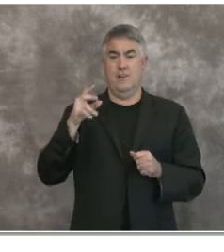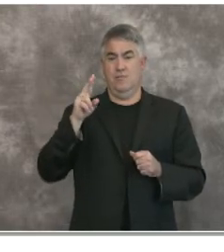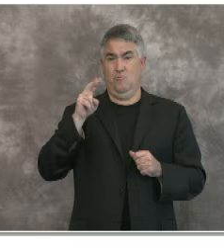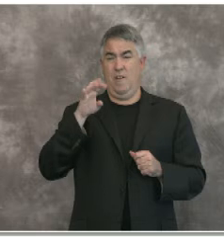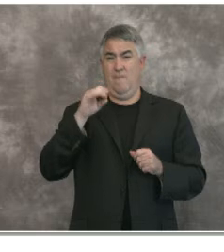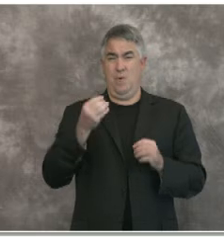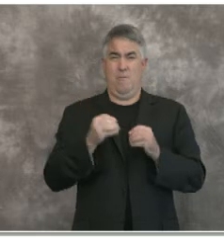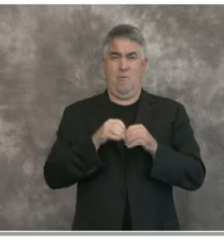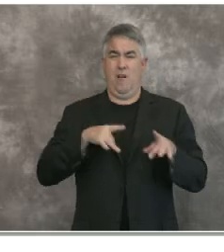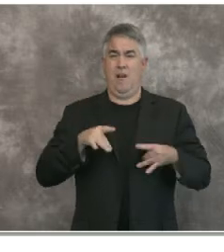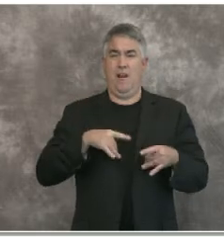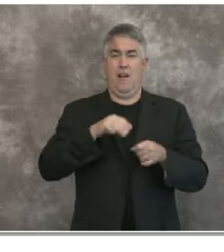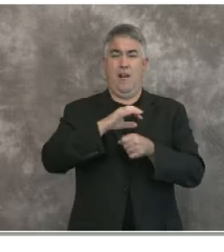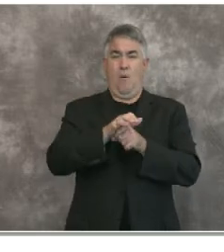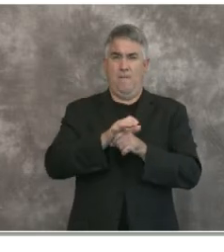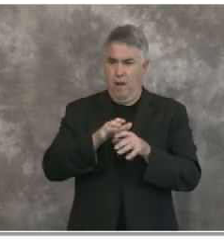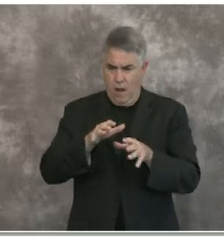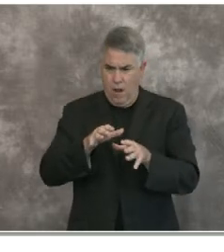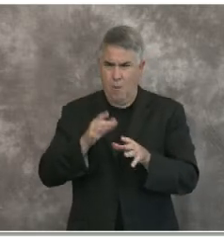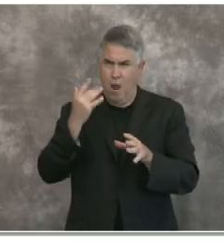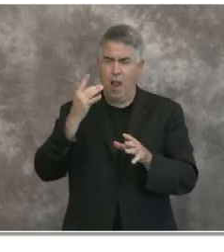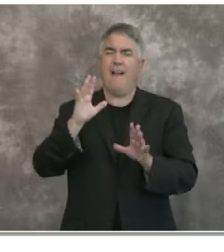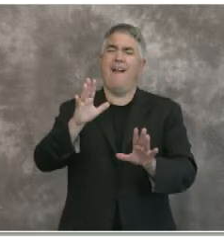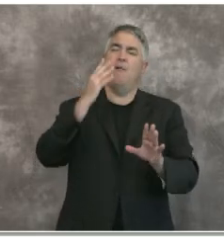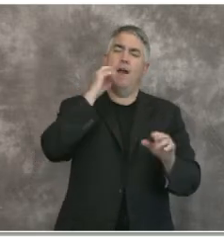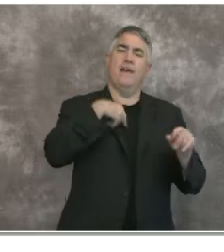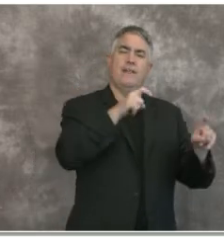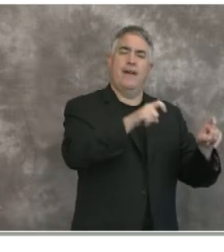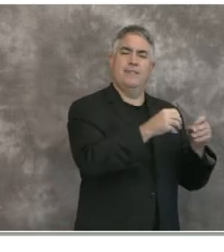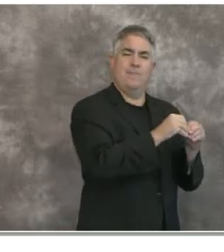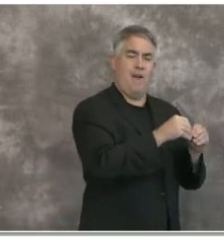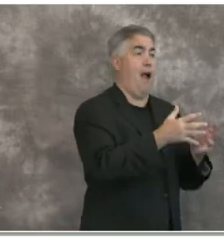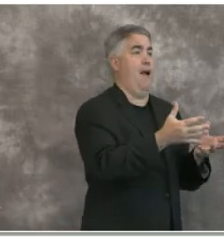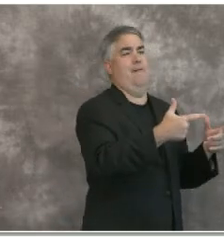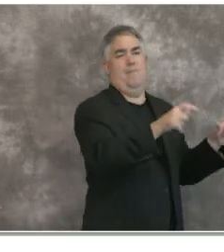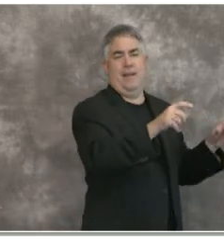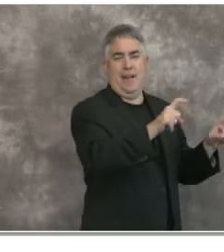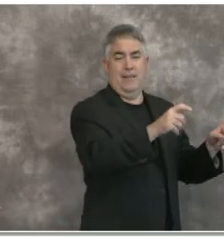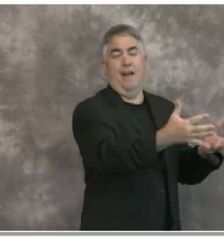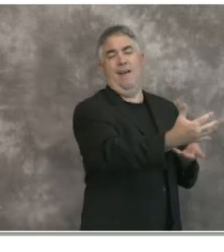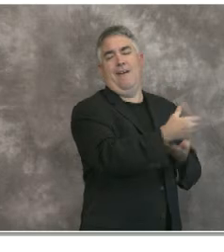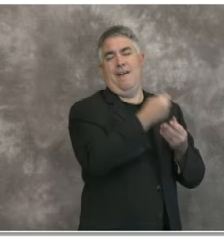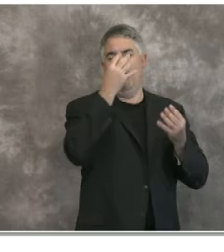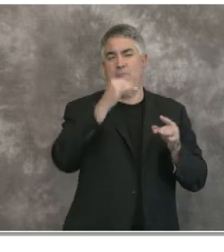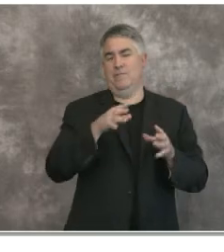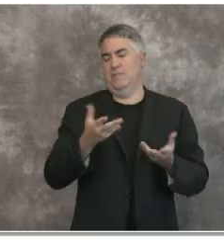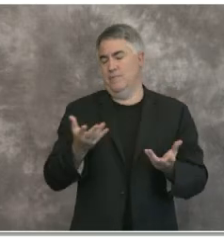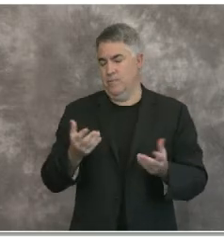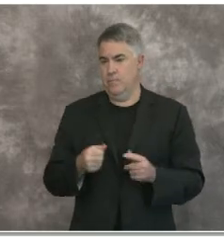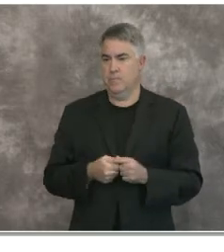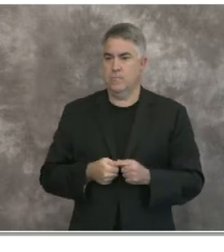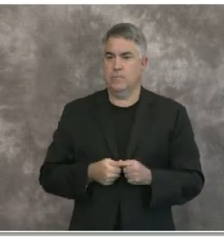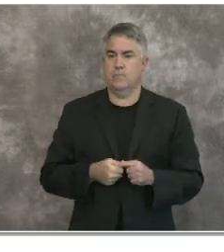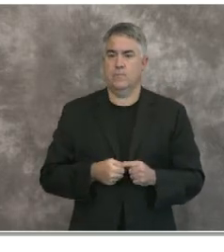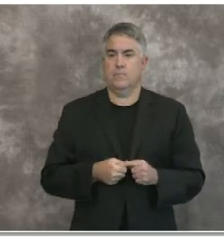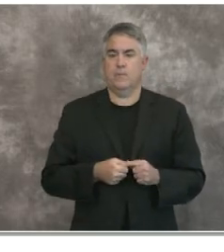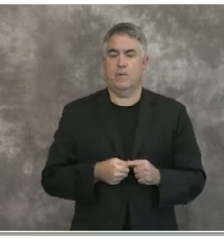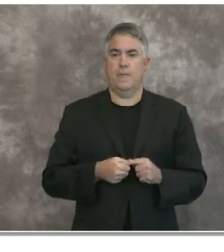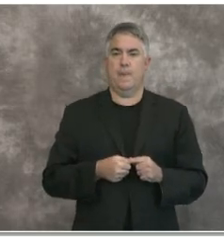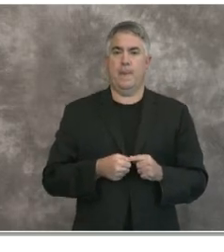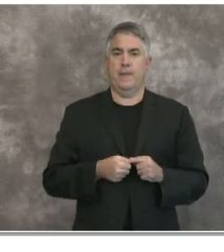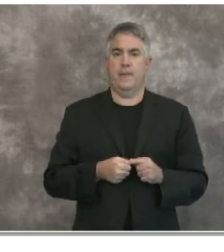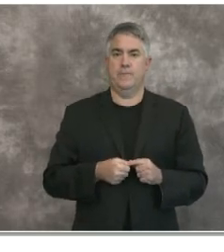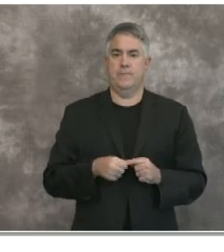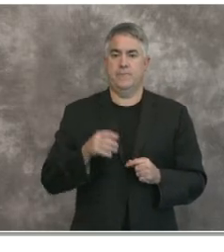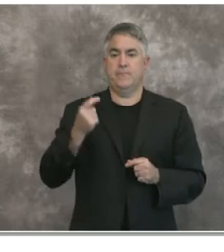result of several days of testing that we received from one location. The